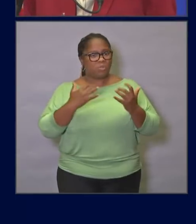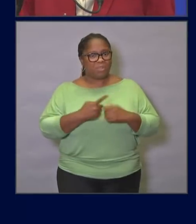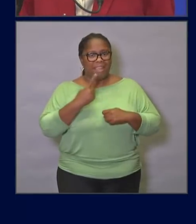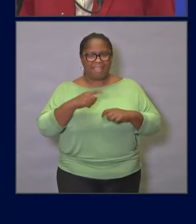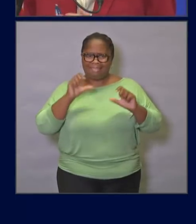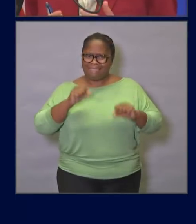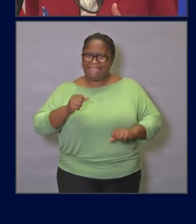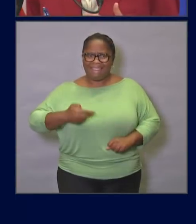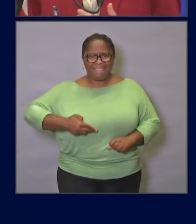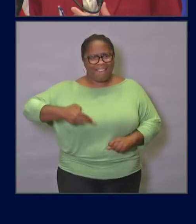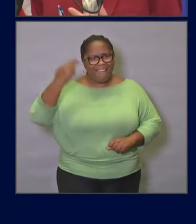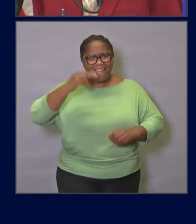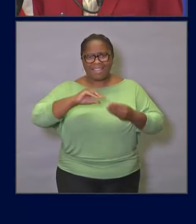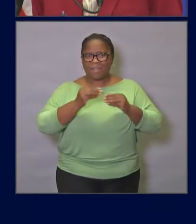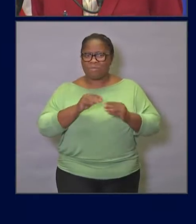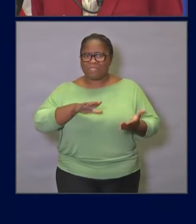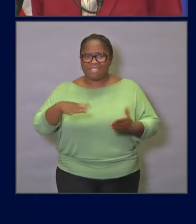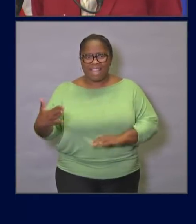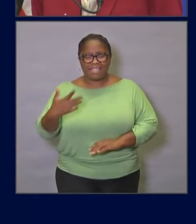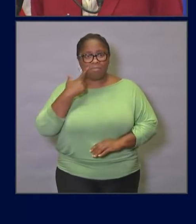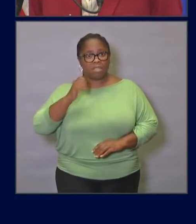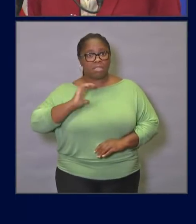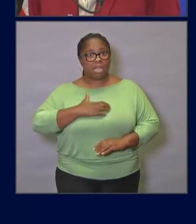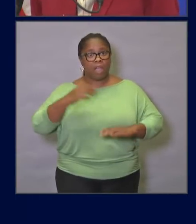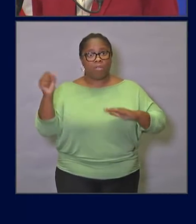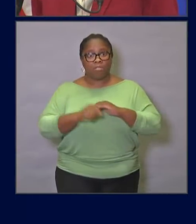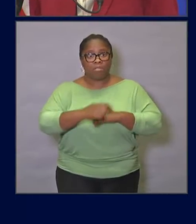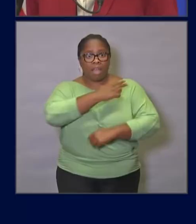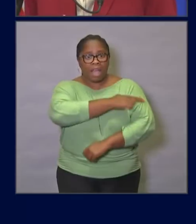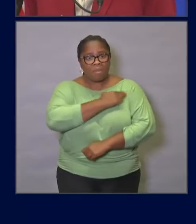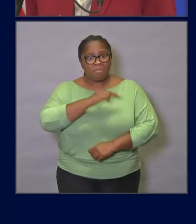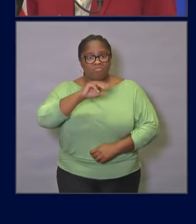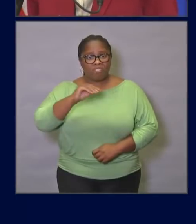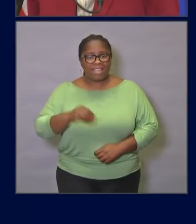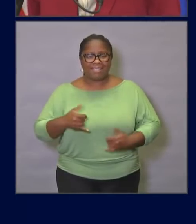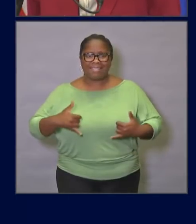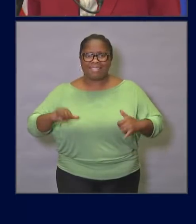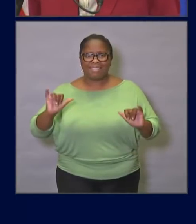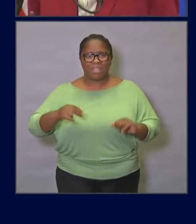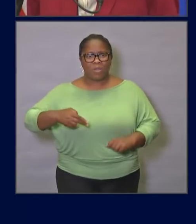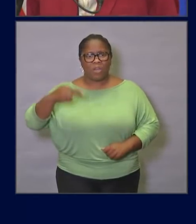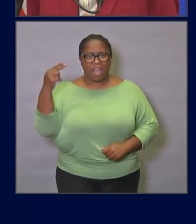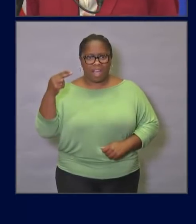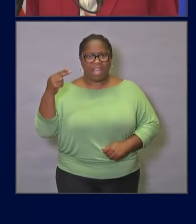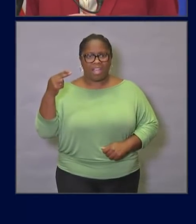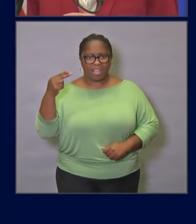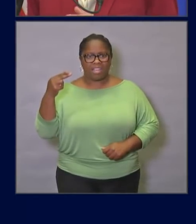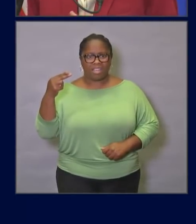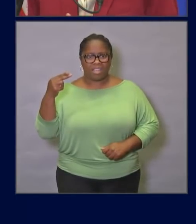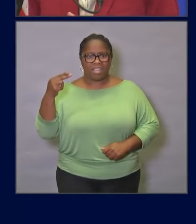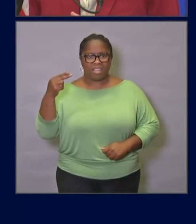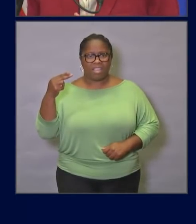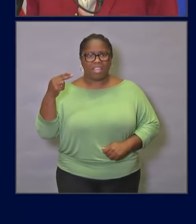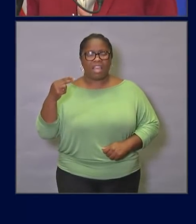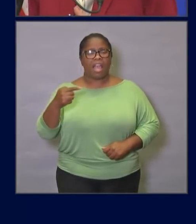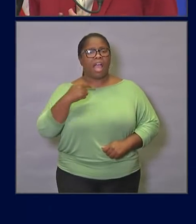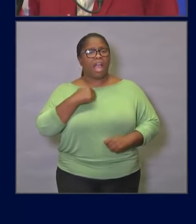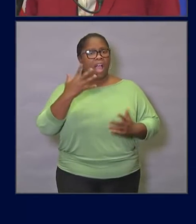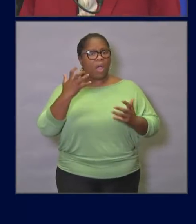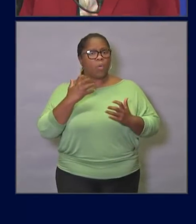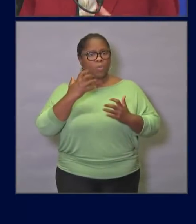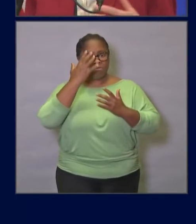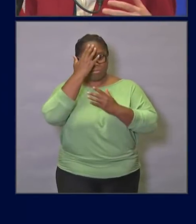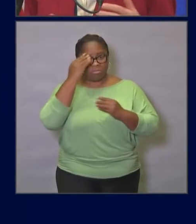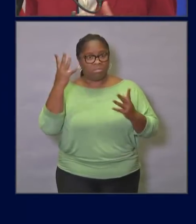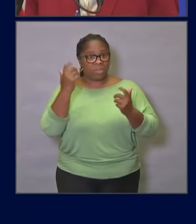of deaths because our hospitalization rate is still fairly high. And I do want to also note that